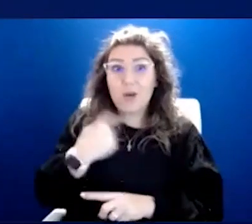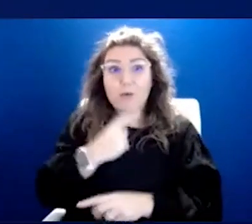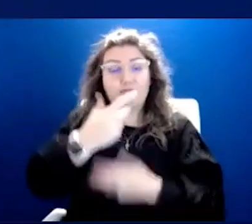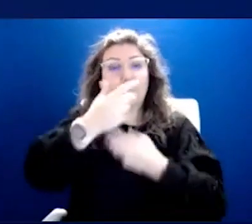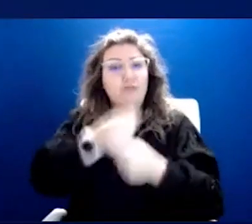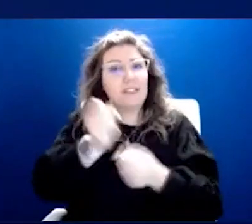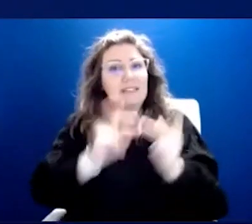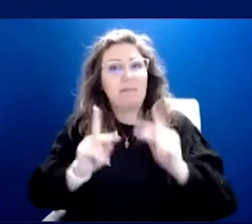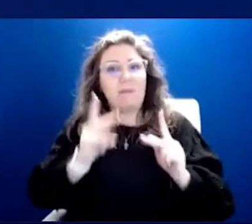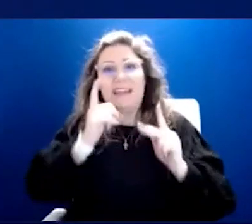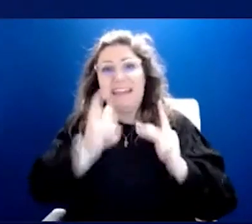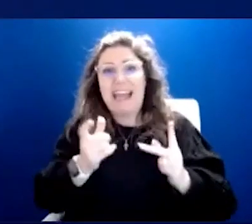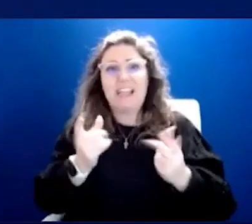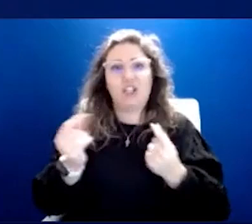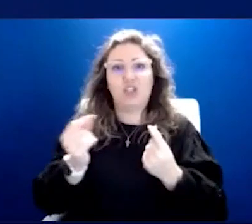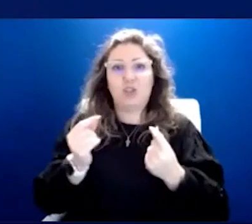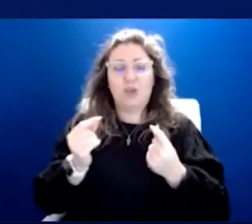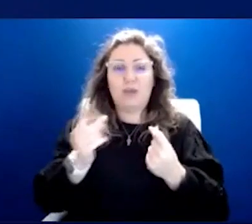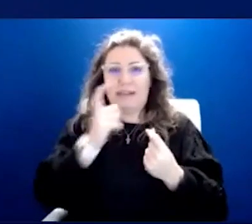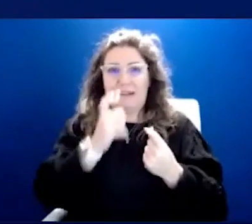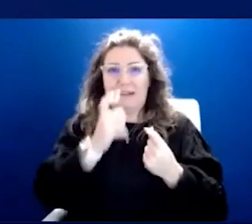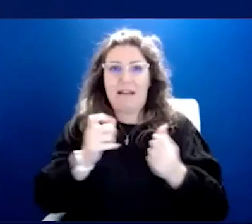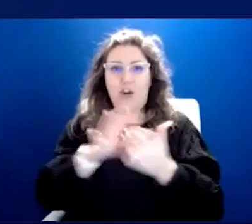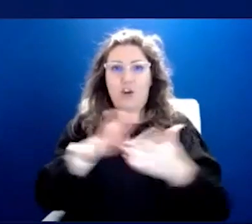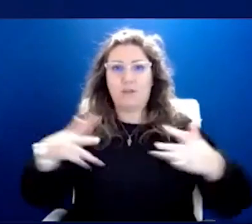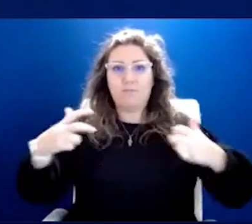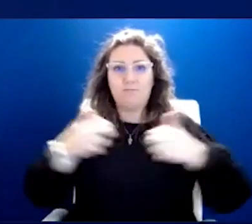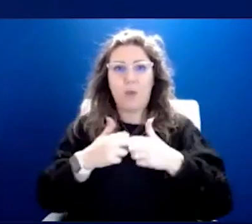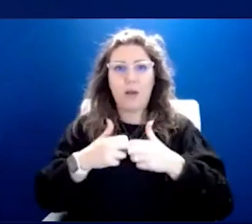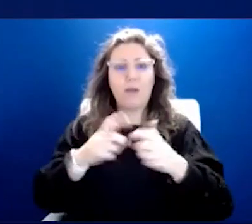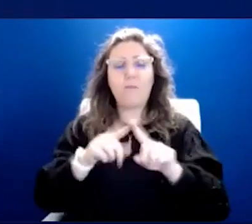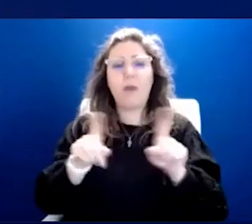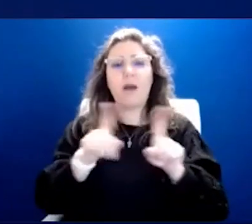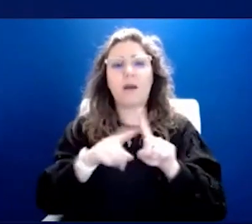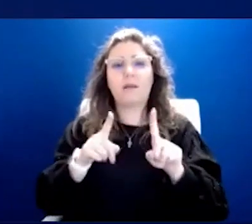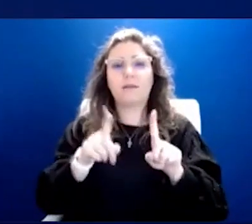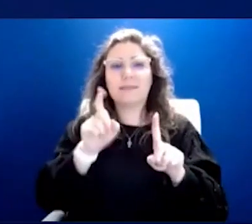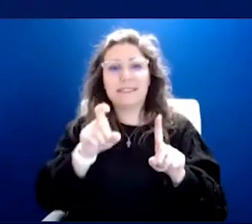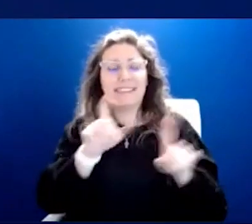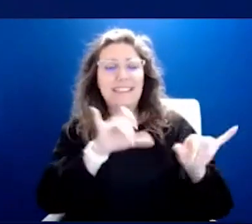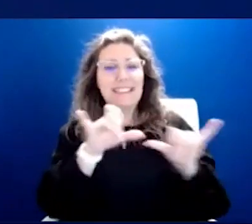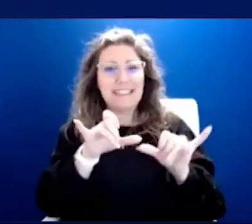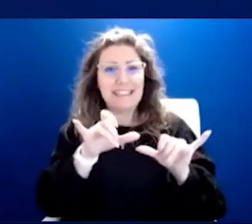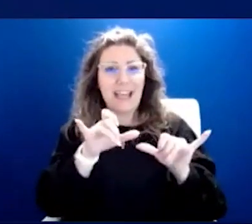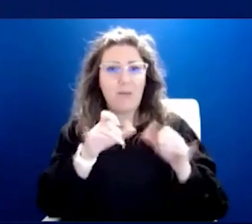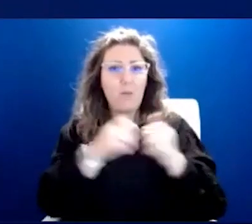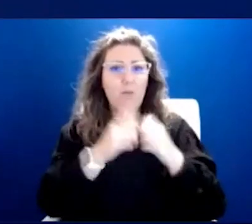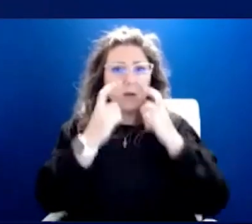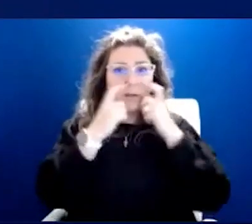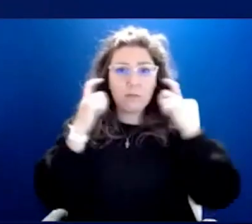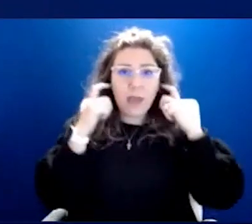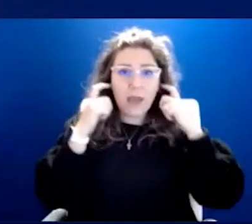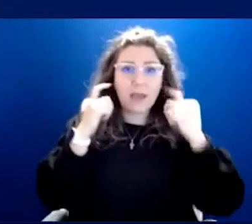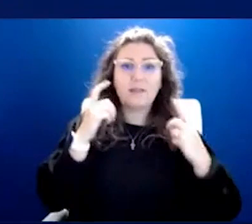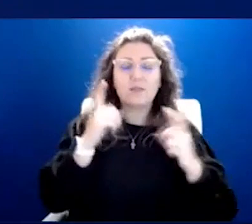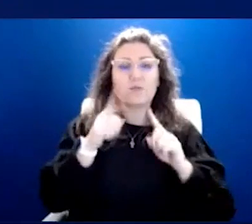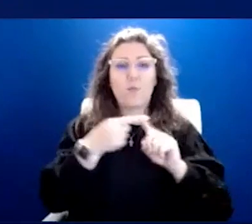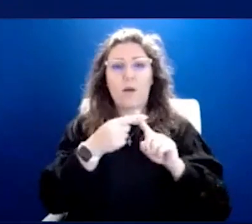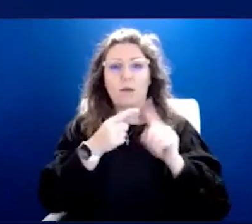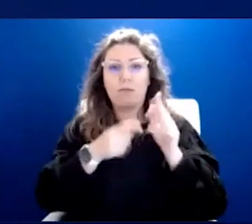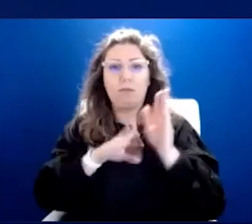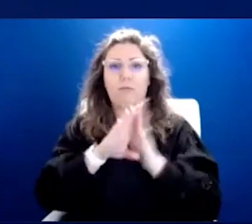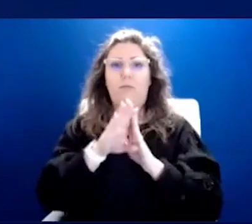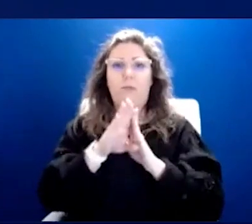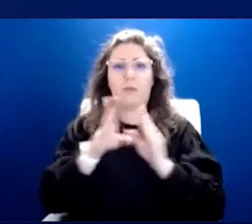they don't get in car wrecks, you know, and we need to buy in on the mask thing, especially when we're having surges like this. As Dr. LeMaster says,